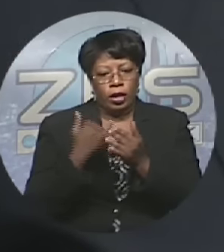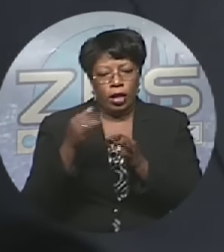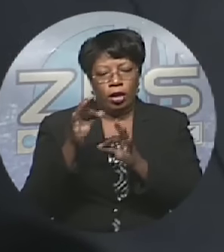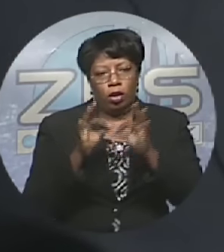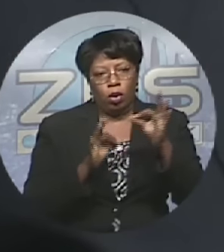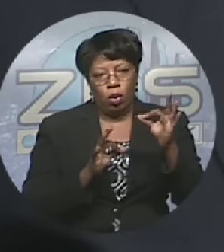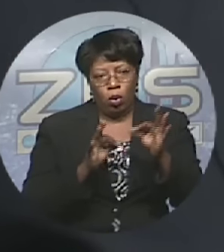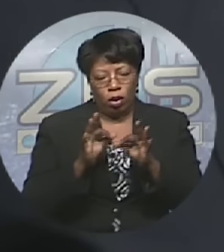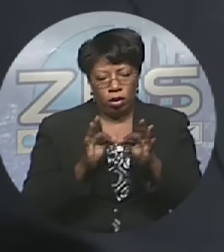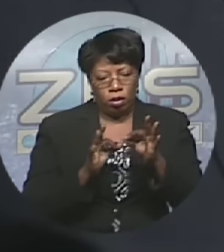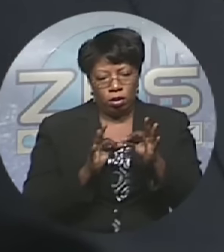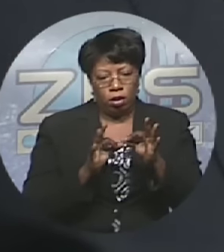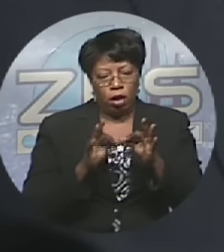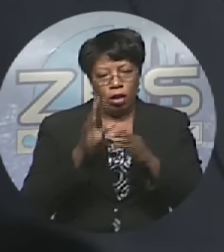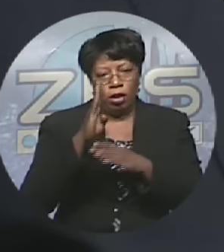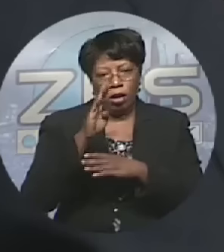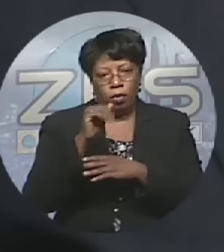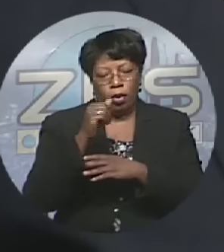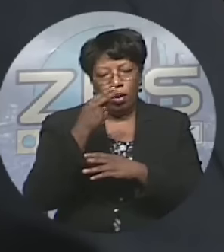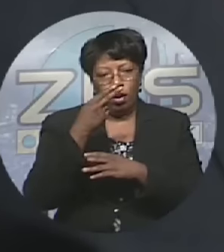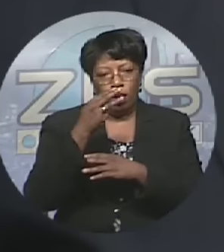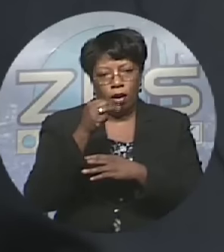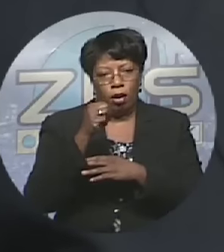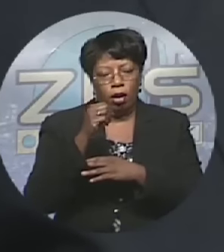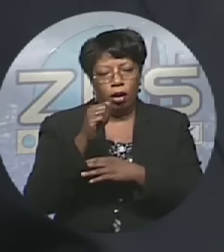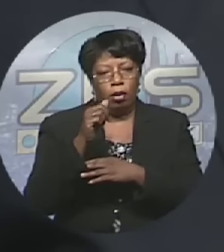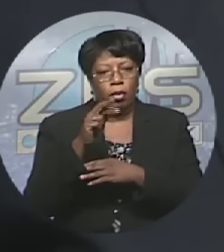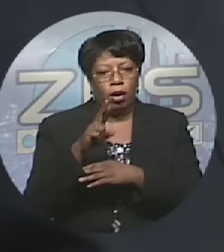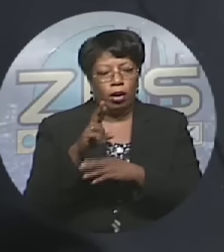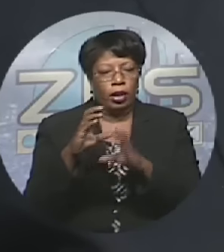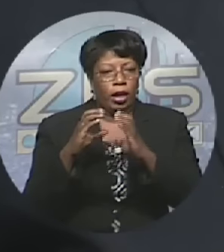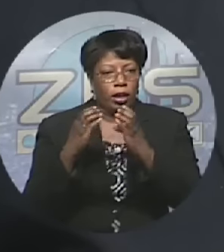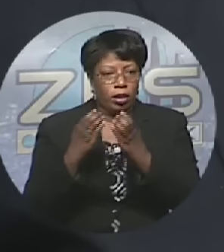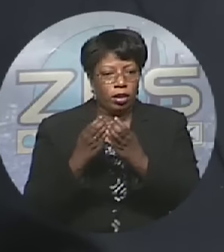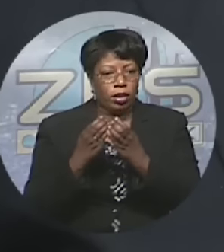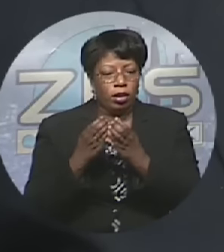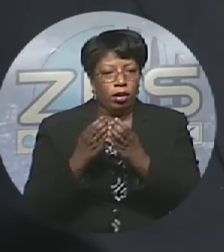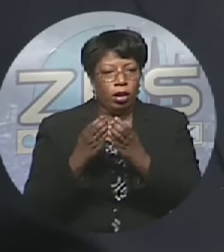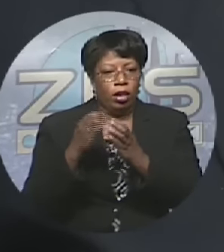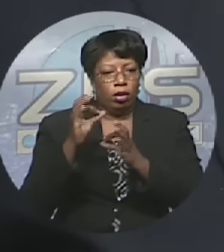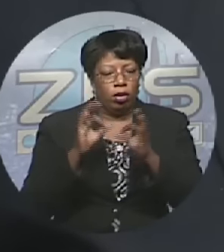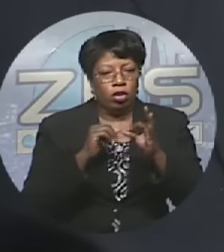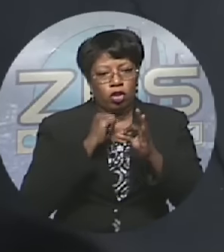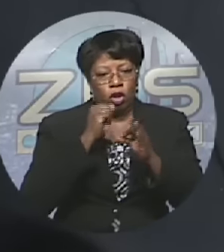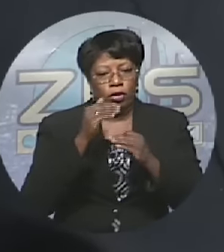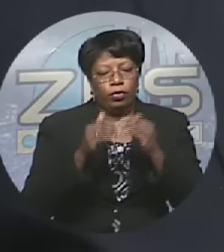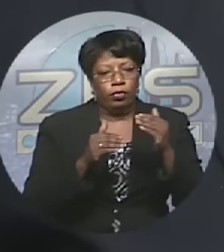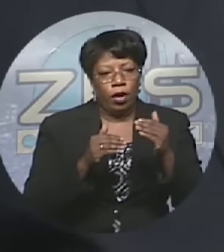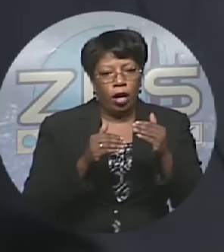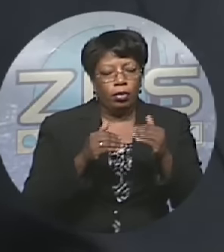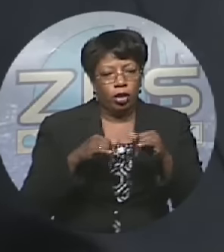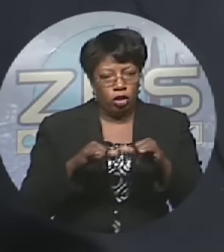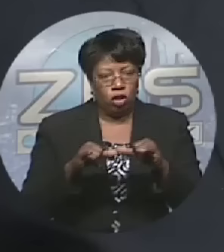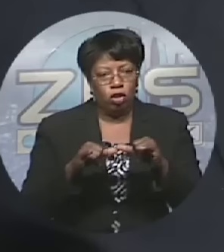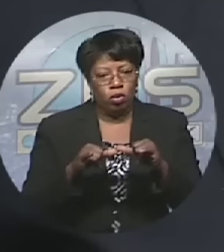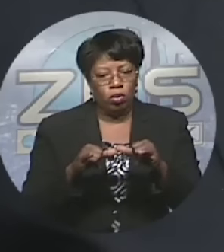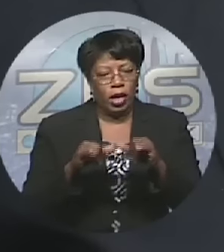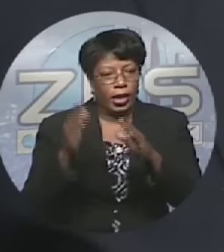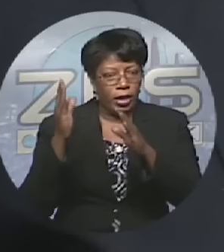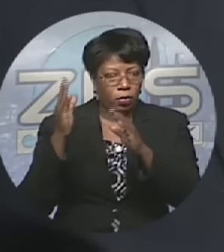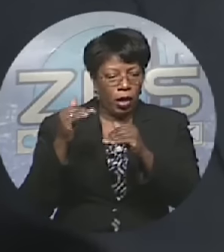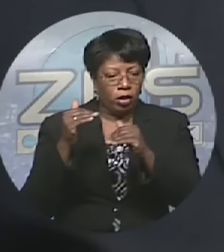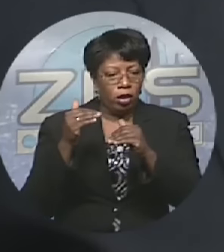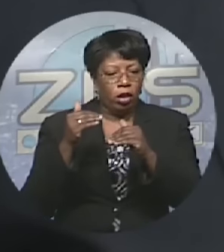now, stakeholders in the Bahamar case returned to the Supreme Court today. However, the hearing did not proceed as expected and was pushed back